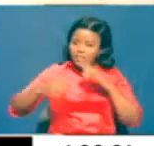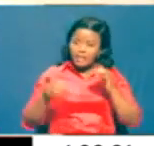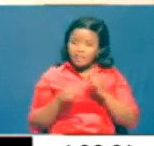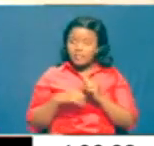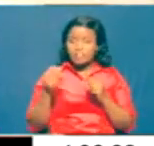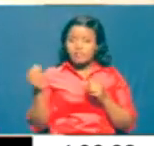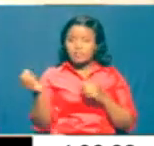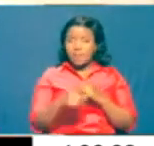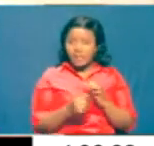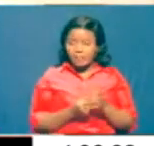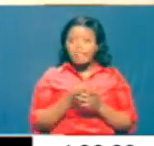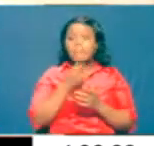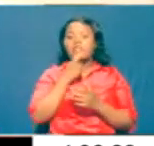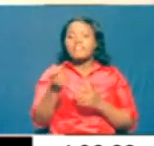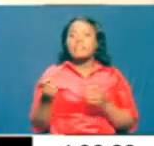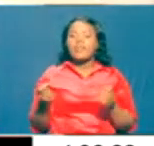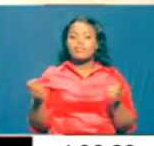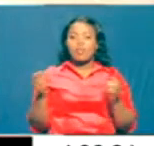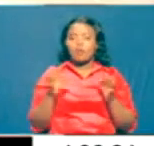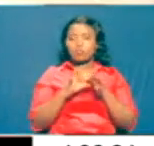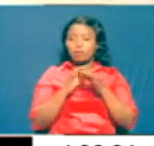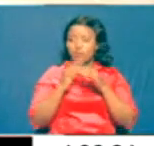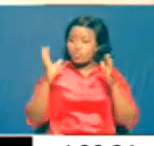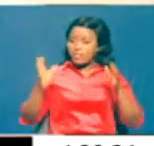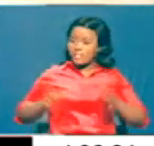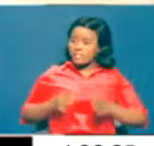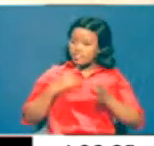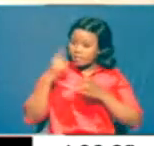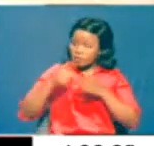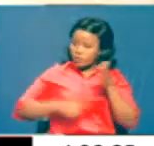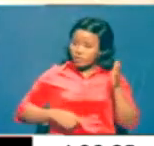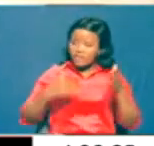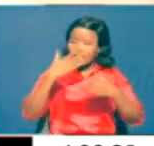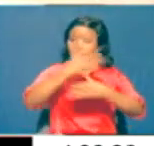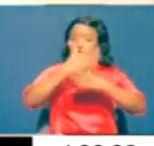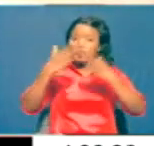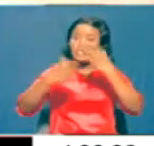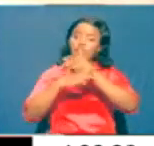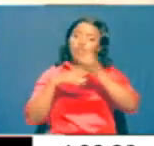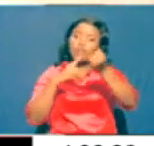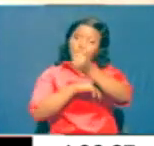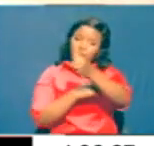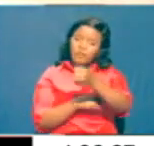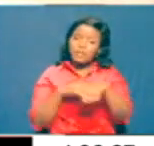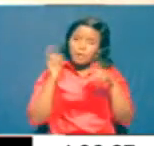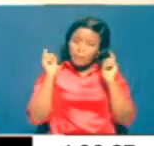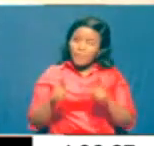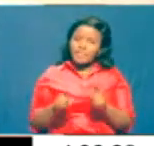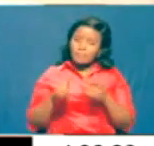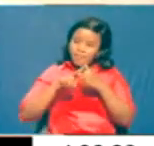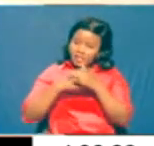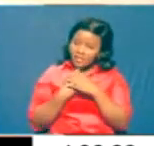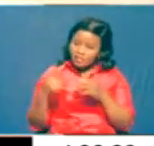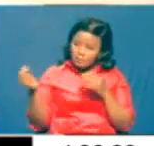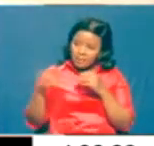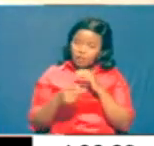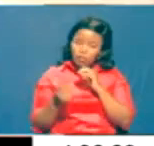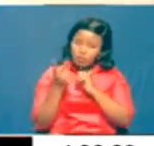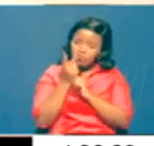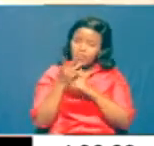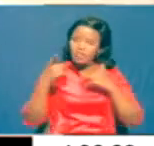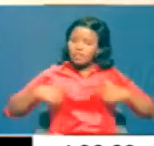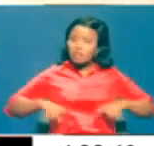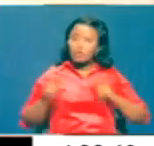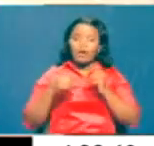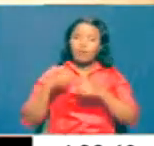Magu Mutindika said construction of the bridge structure should be done by mid-December this year to pave way for the tarmacking of the